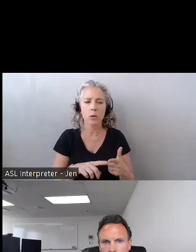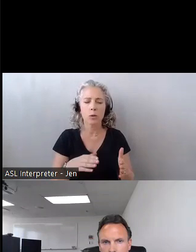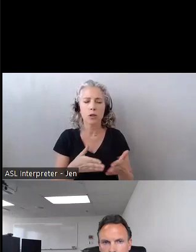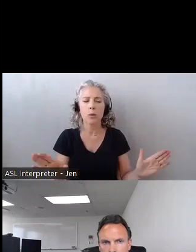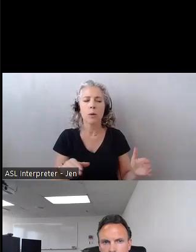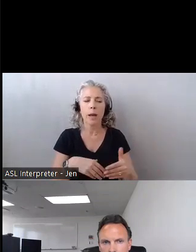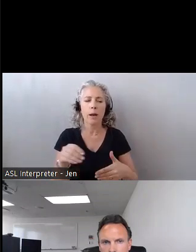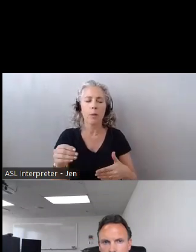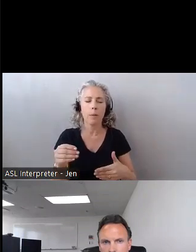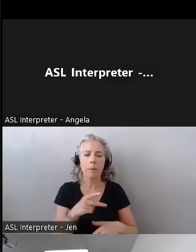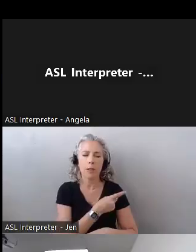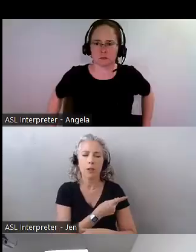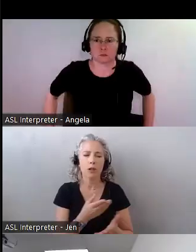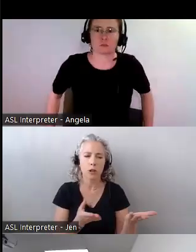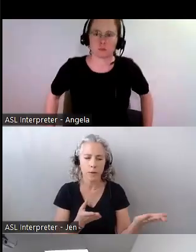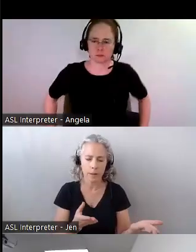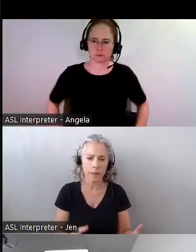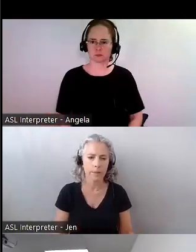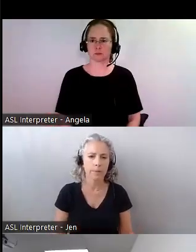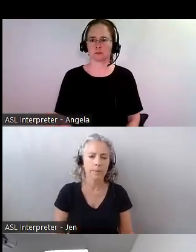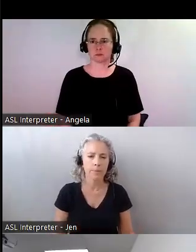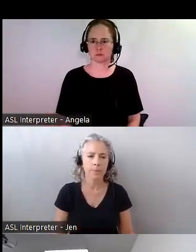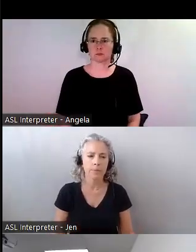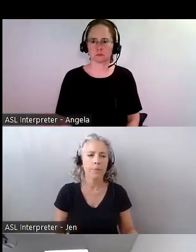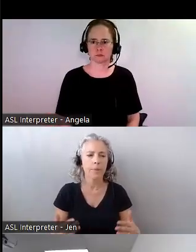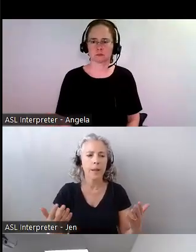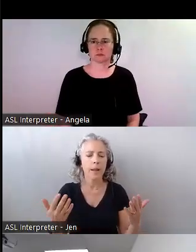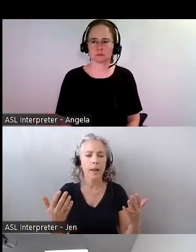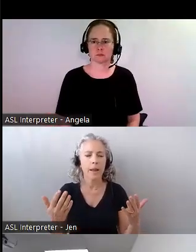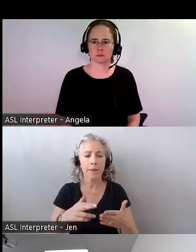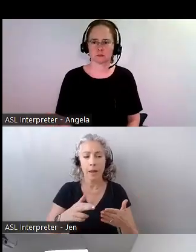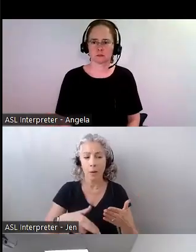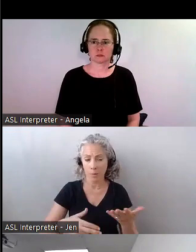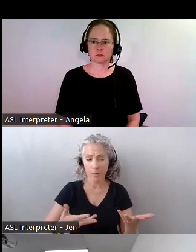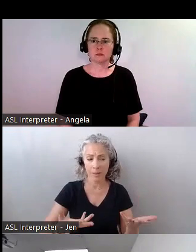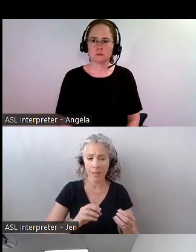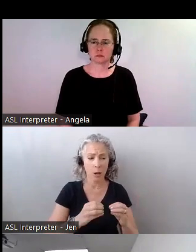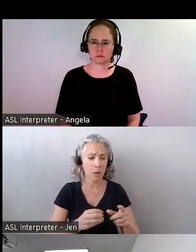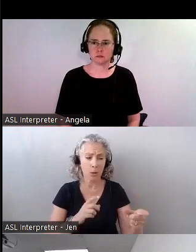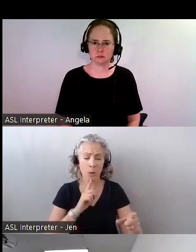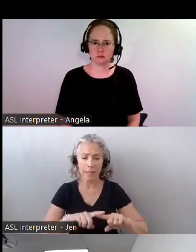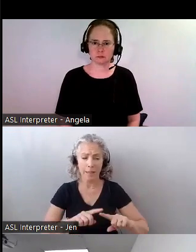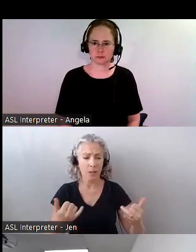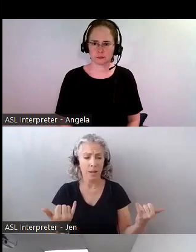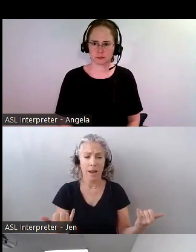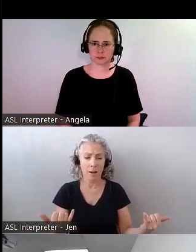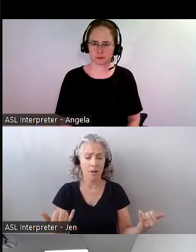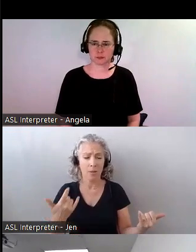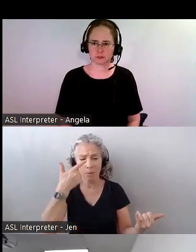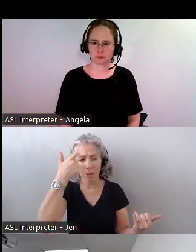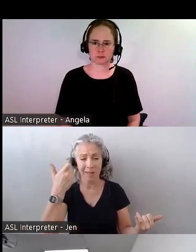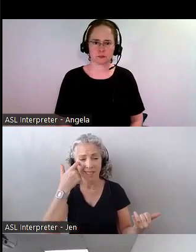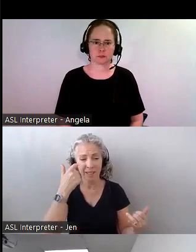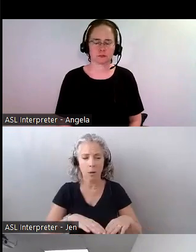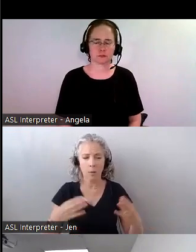services, as well as the wraparound that we're doing in their home. The outcomes, I mean, these numbers are different now because we just opened